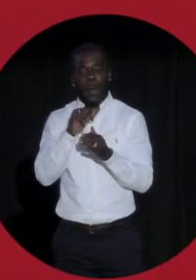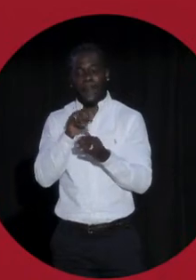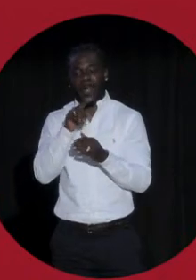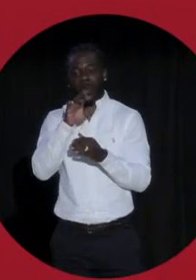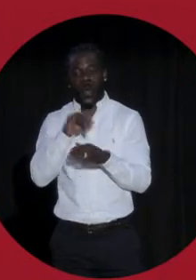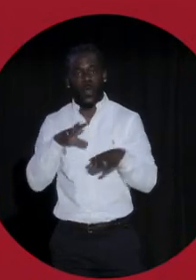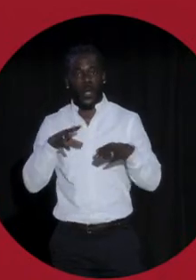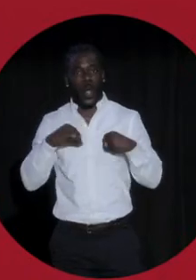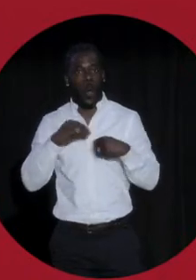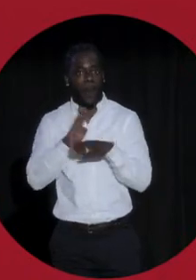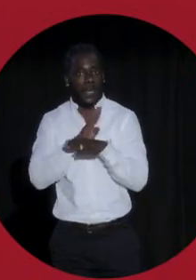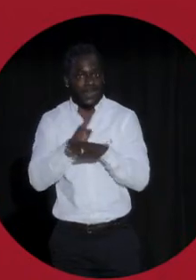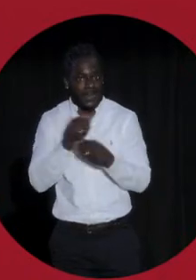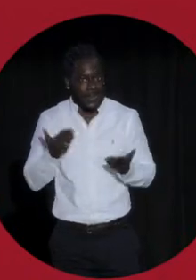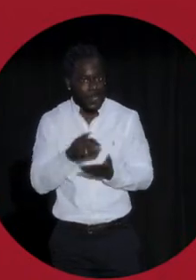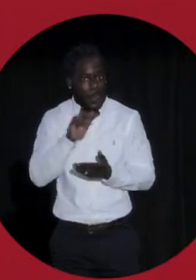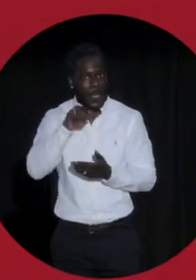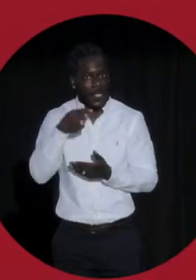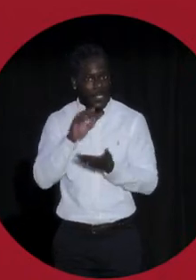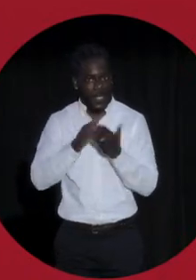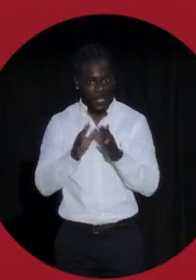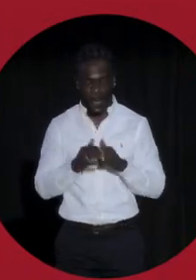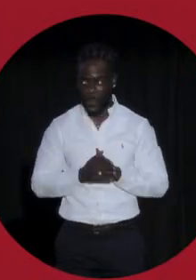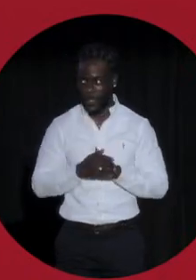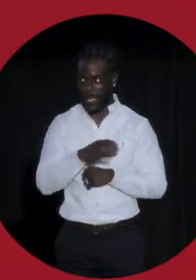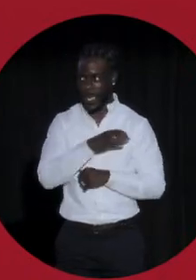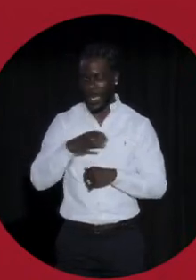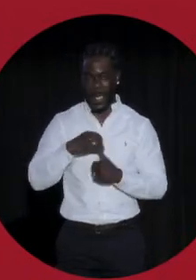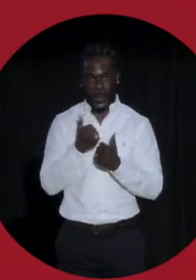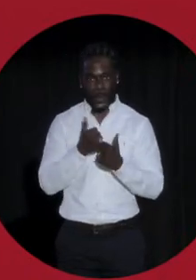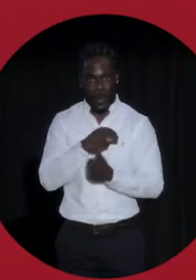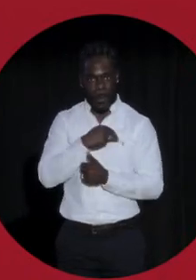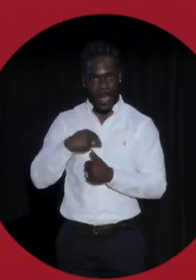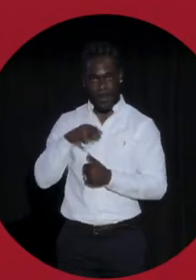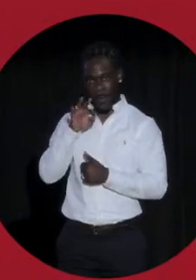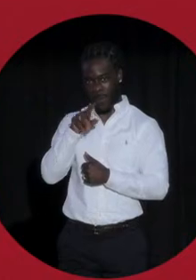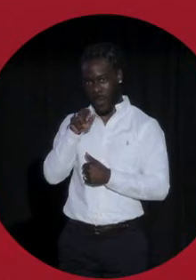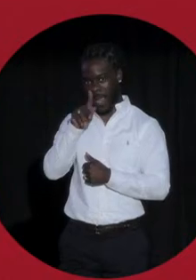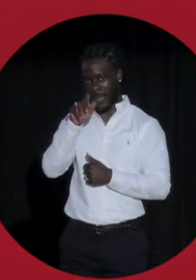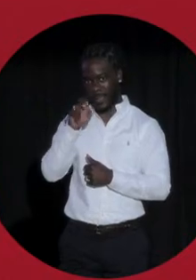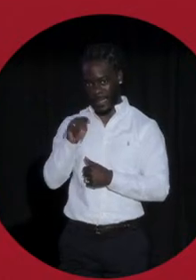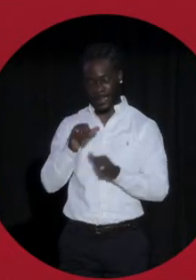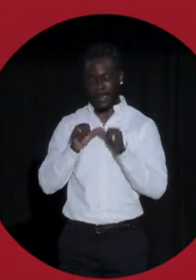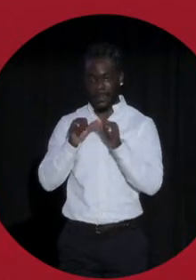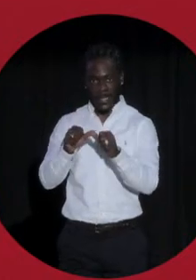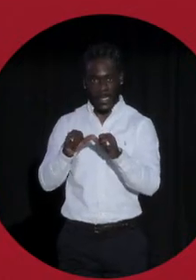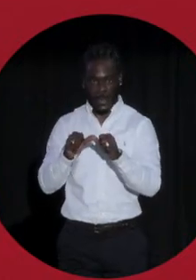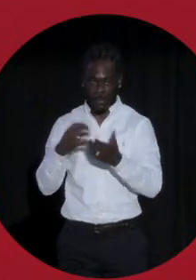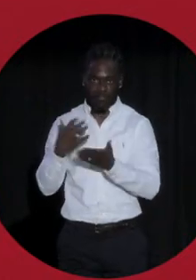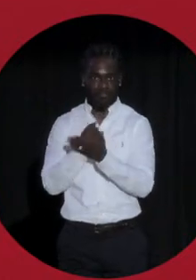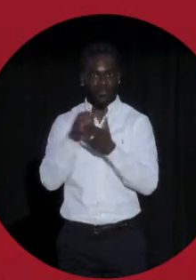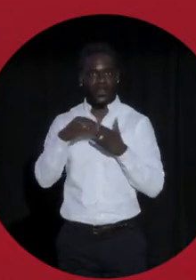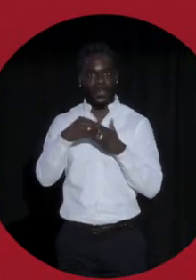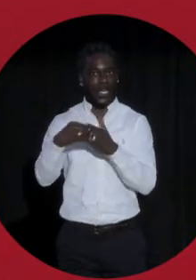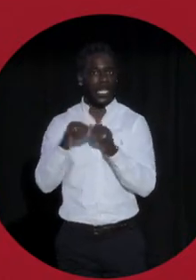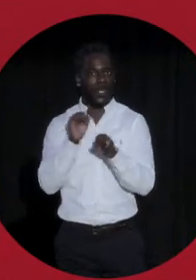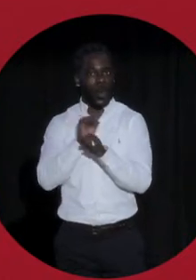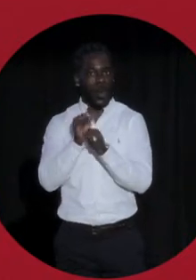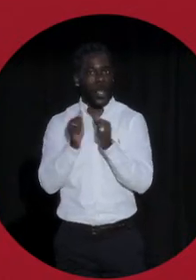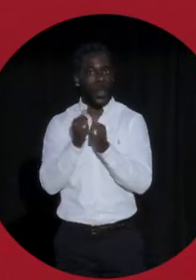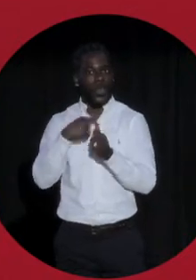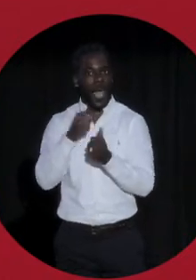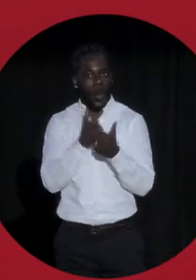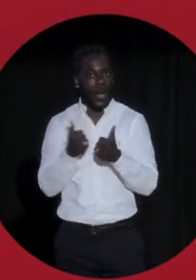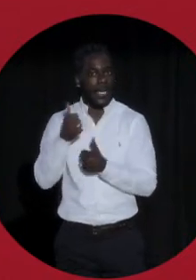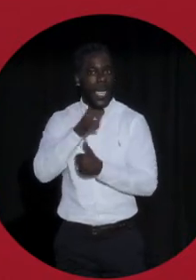right here in Prince George's County. Councilmember Franklin, continue to take the lead in working with our county exec and